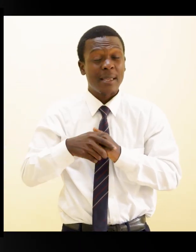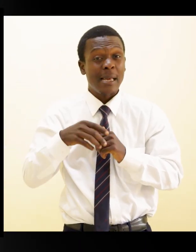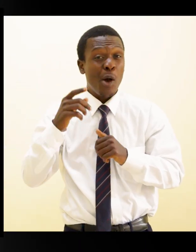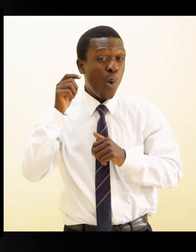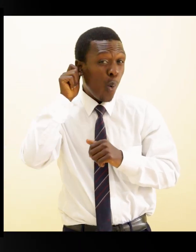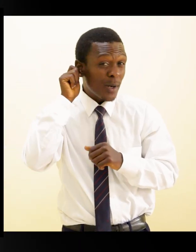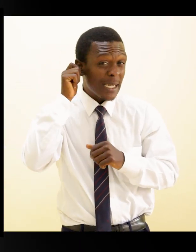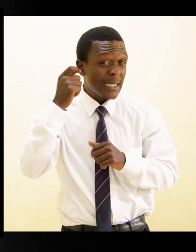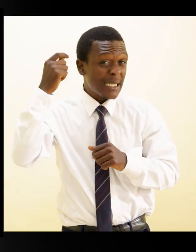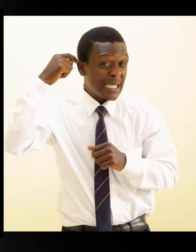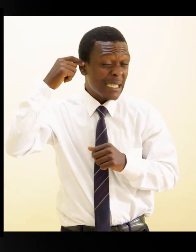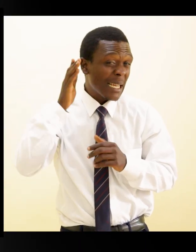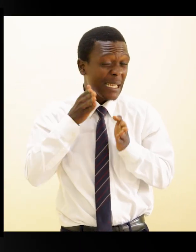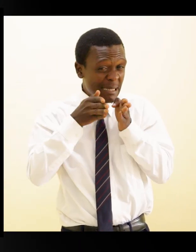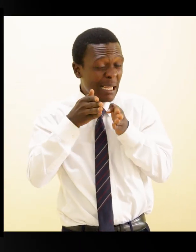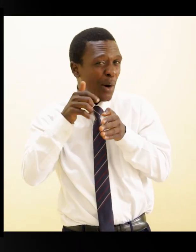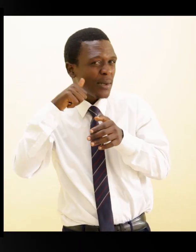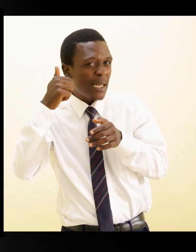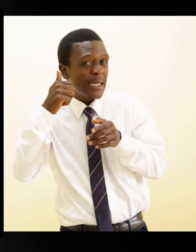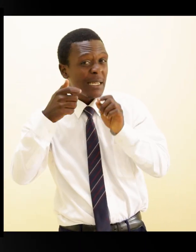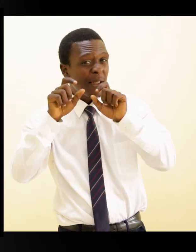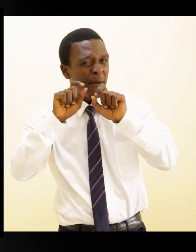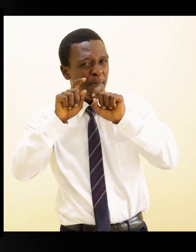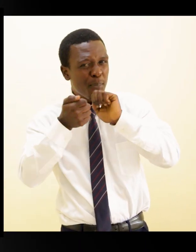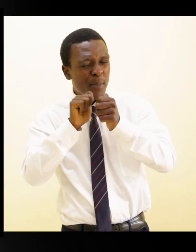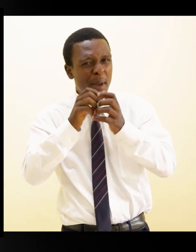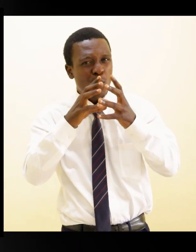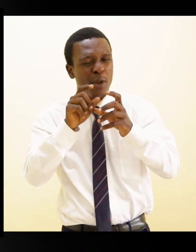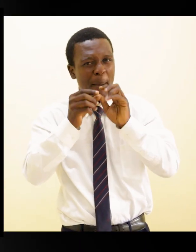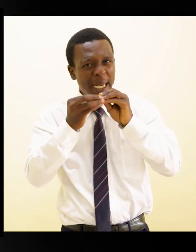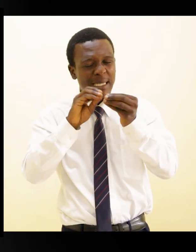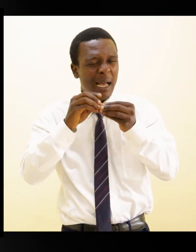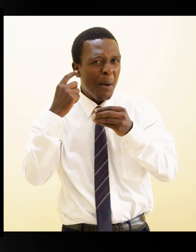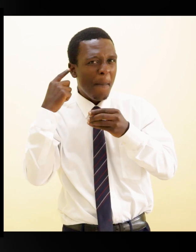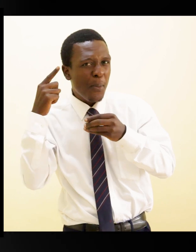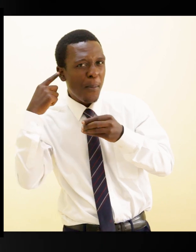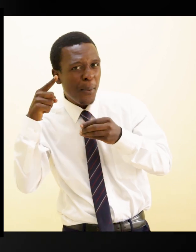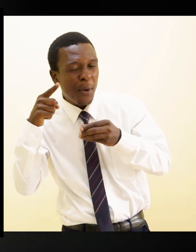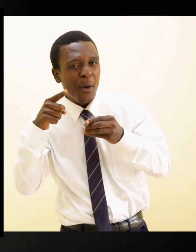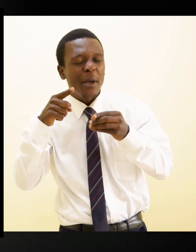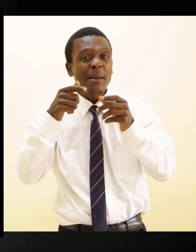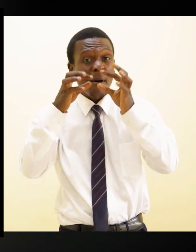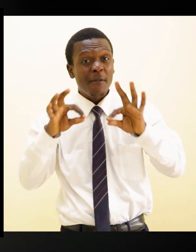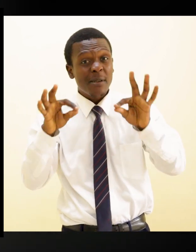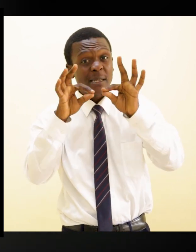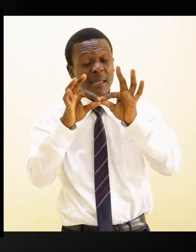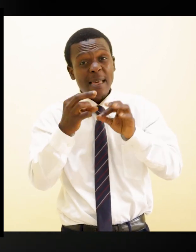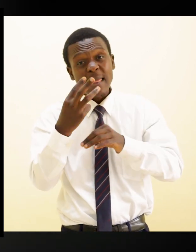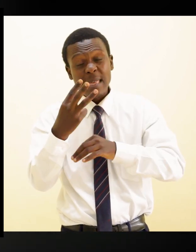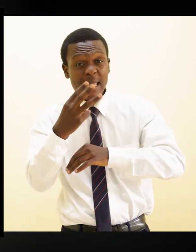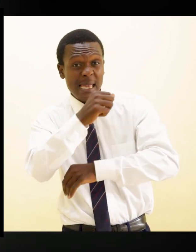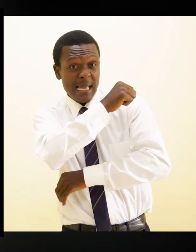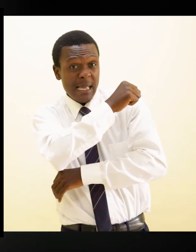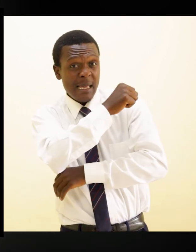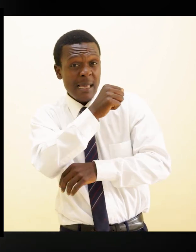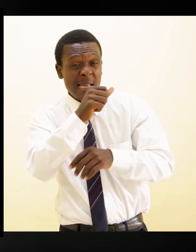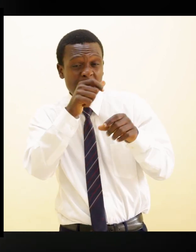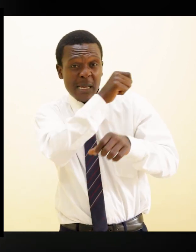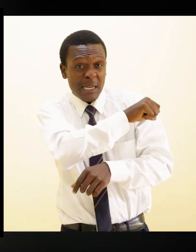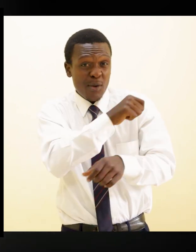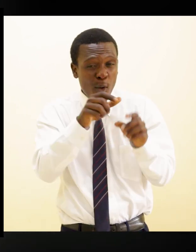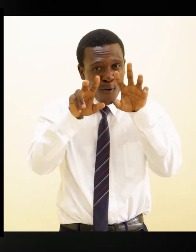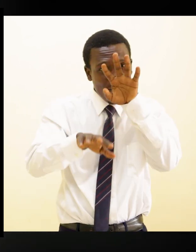Otitis externa is the most common cause of ear discharge and is best understood in three clinical forms: acute, chronic